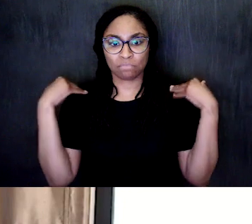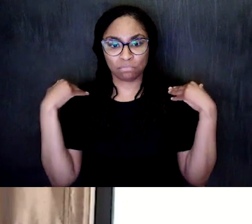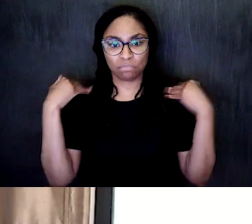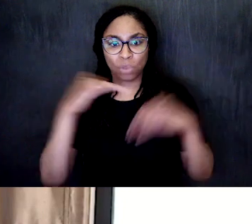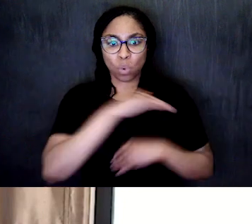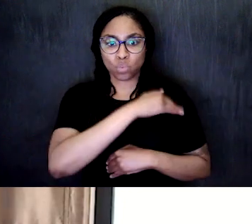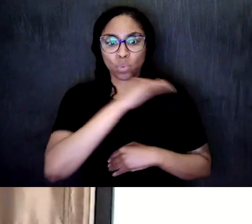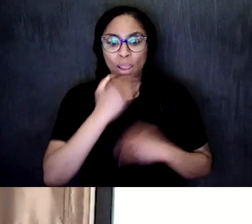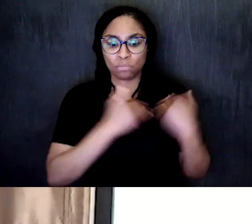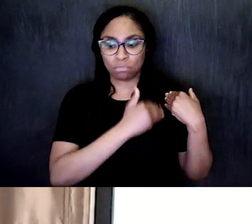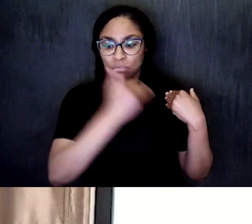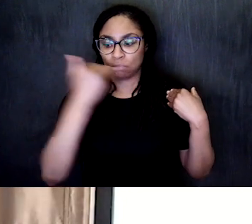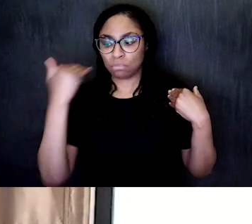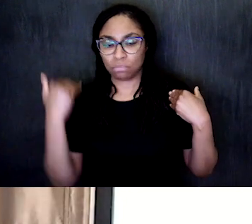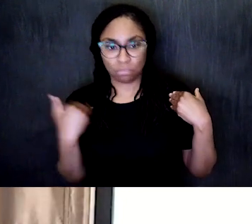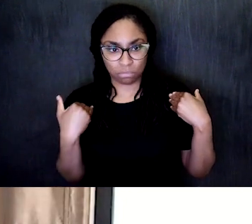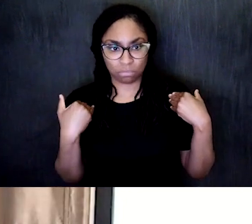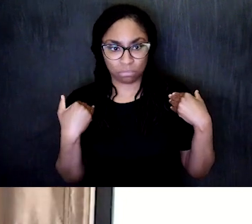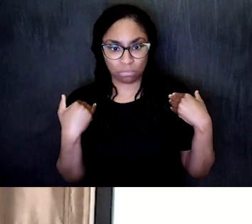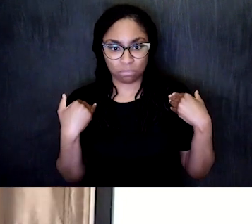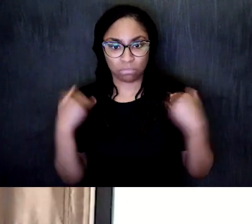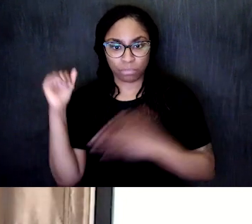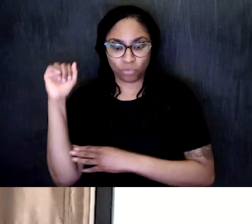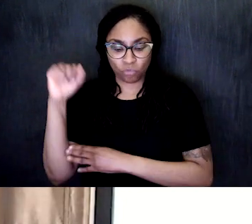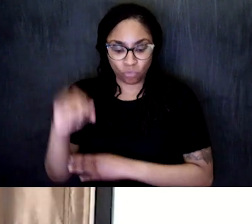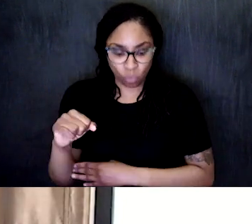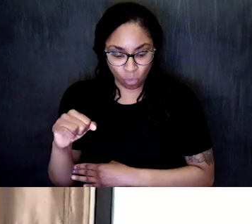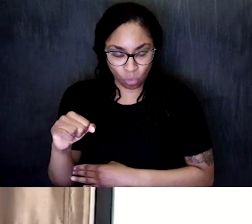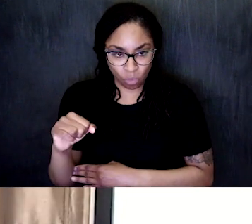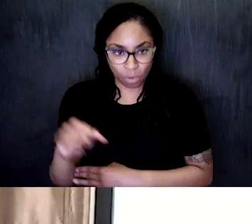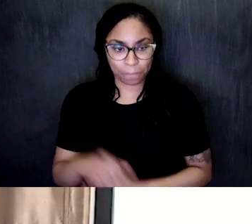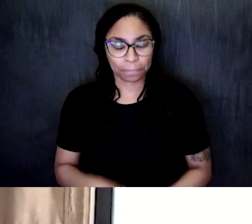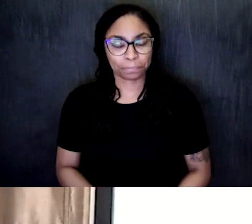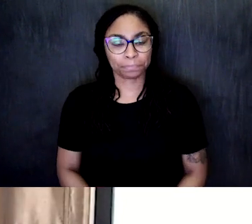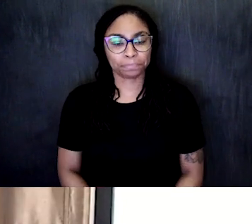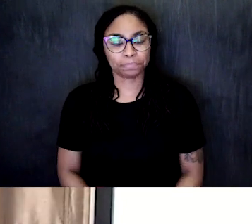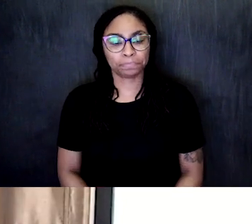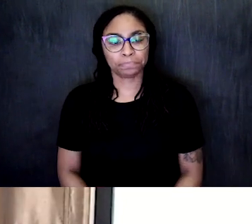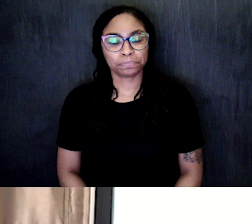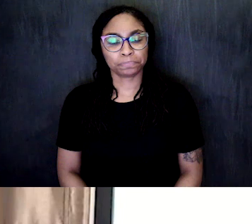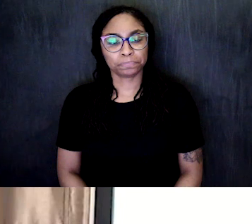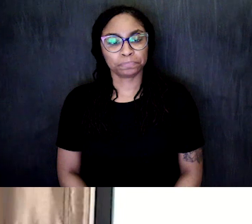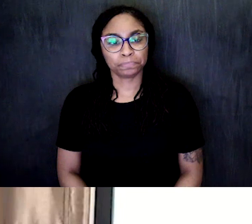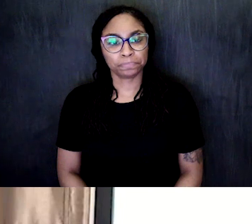round forward. Just a small rounding along the front of the body.